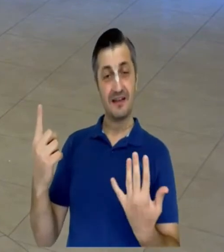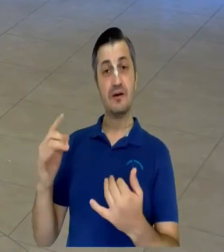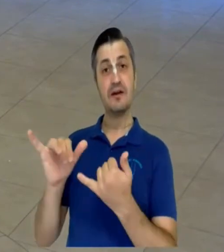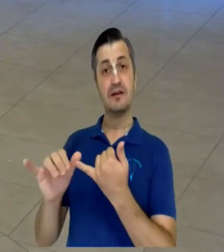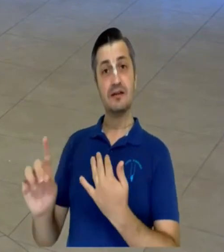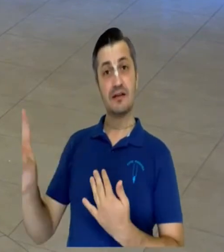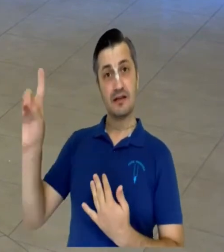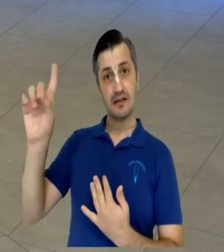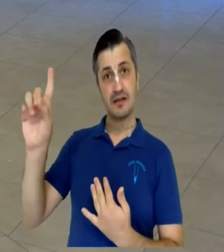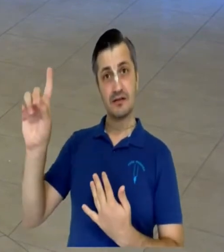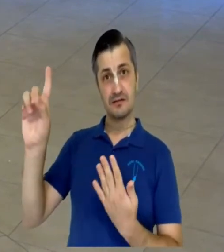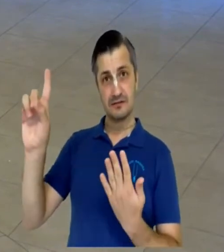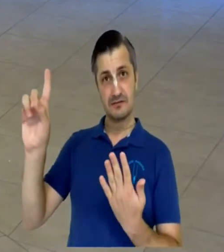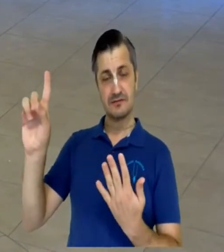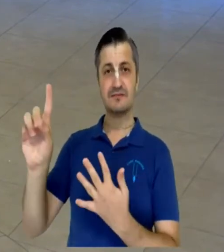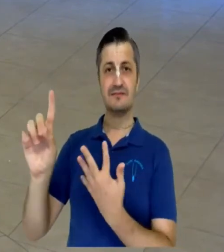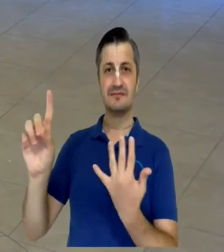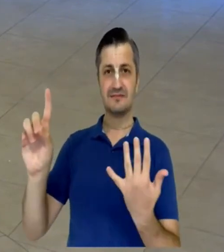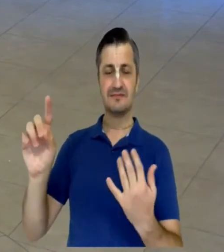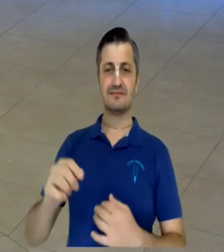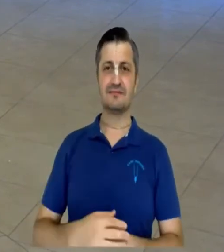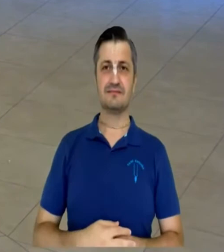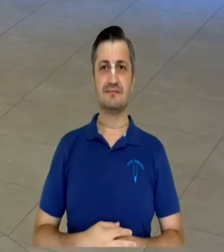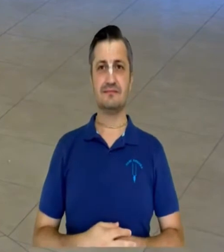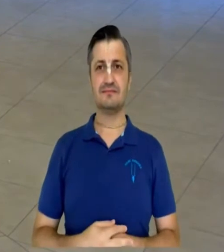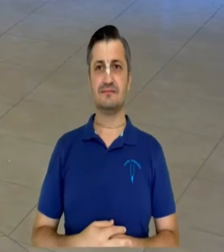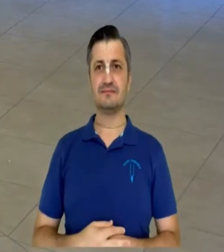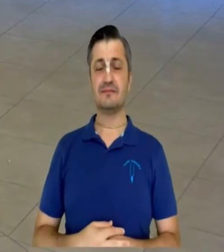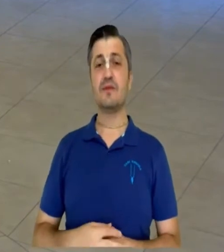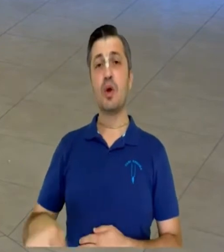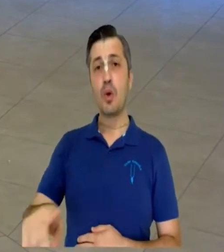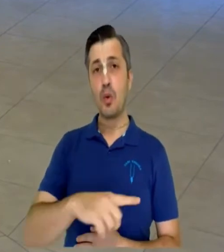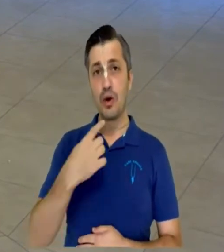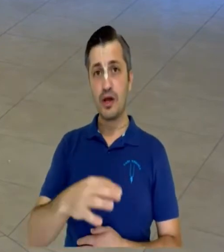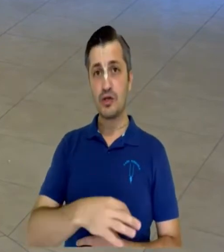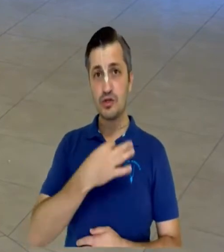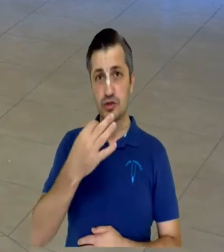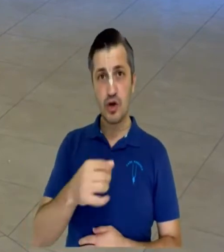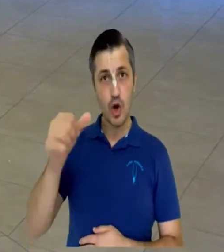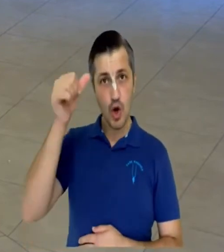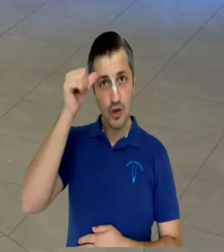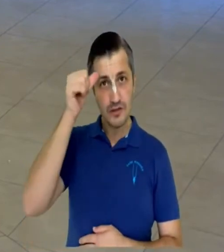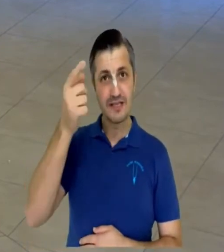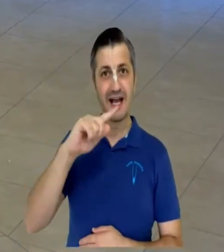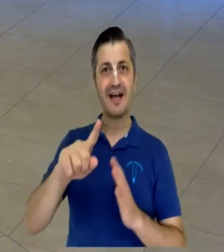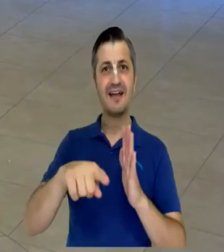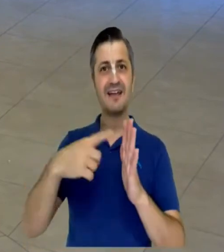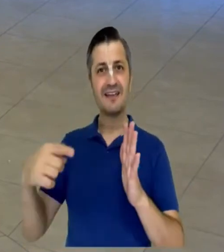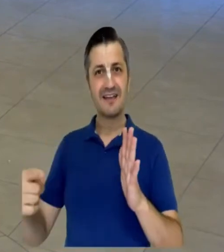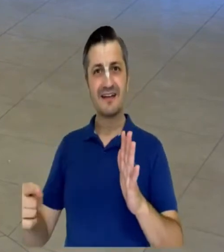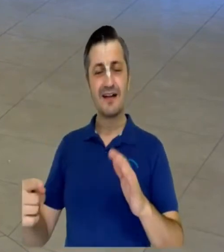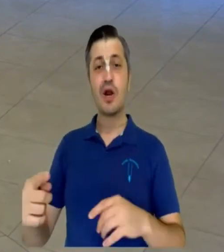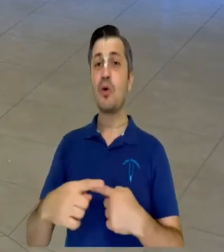souls or individuals or conscious living entities, eternal living entities. So one thing we know, we are eternal